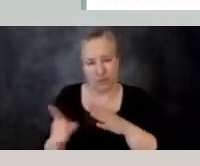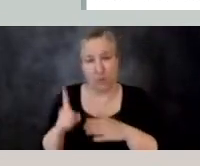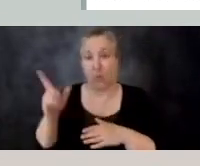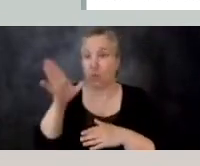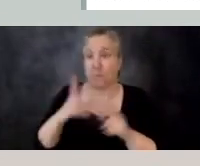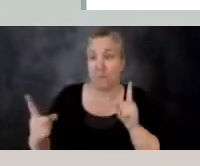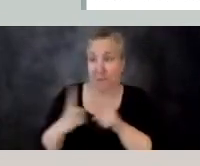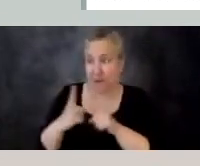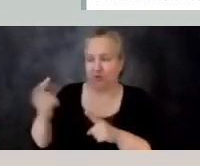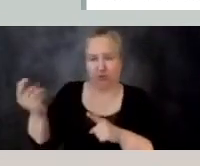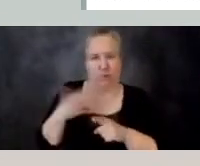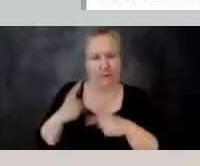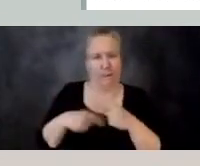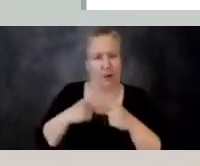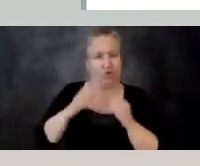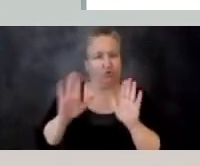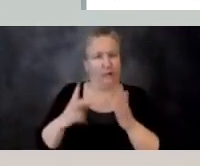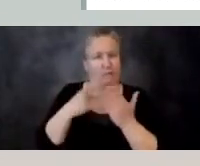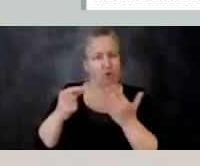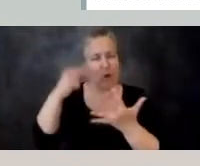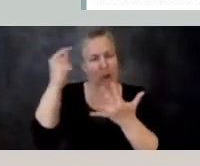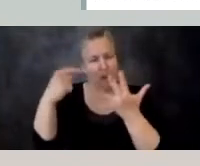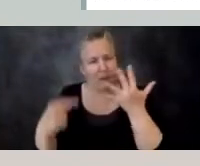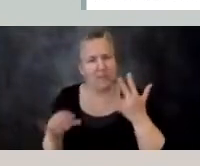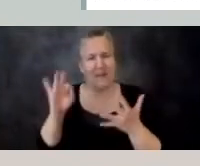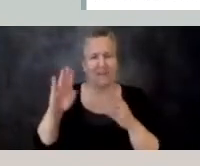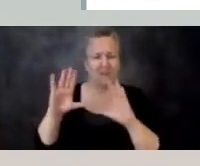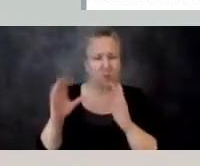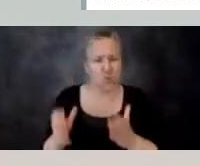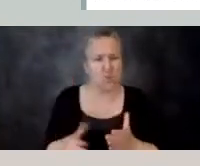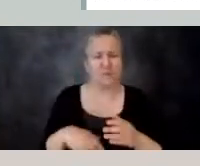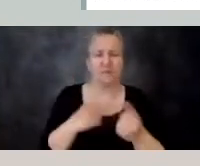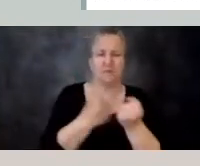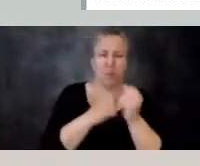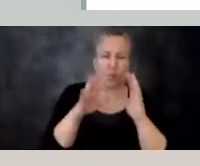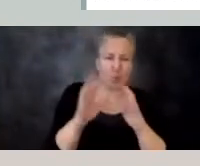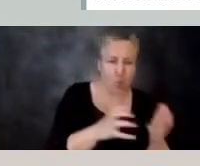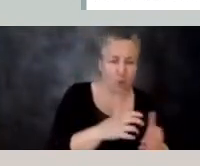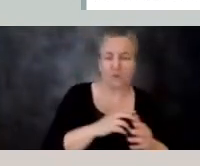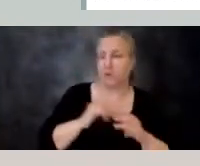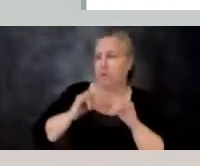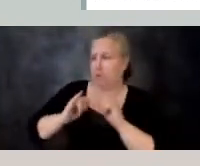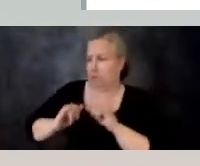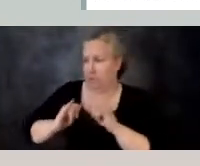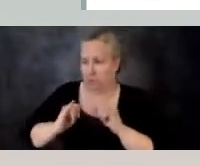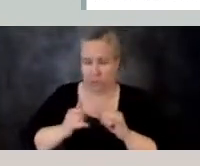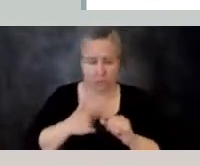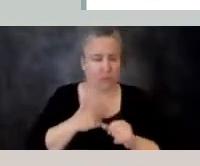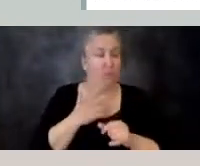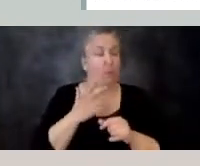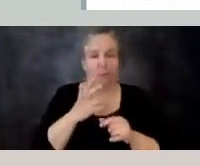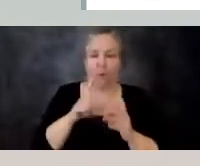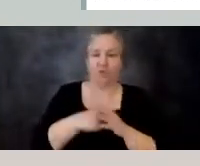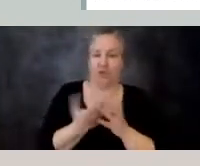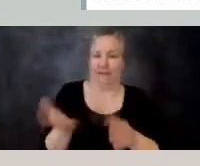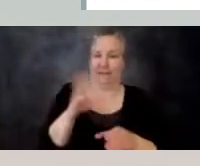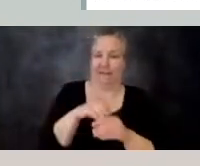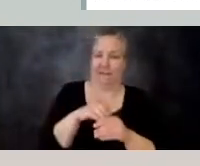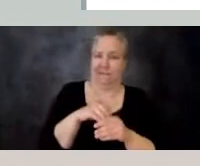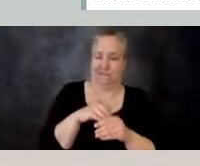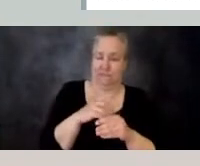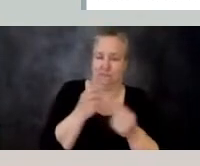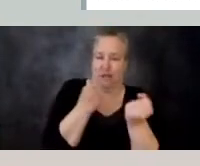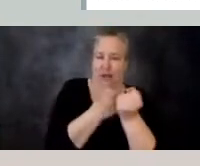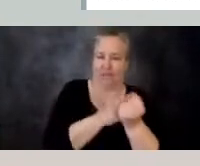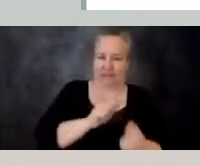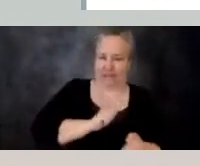great programs that were out there in Facebook groups and support groups. And that's how I started to plug in the advocacy. And that's